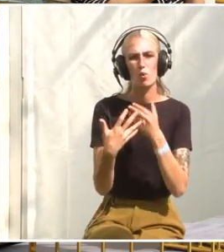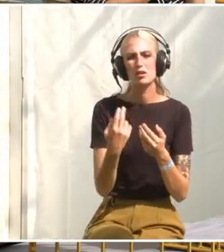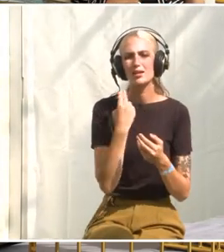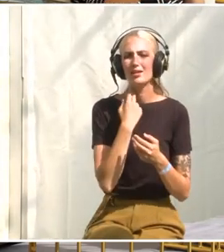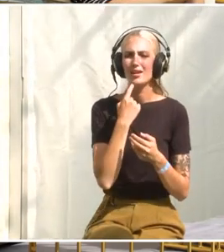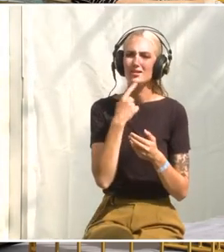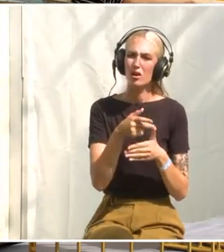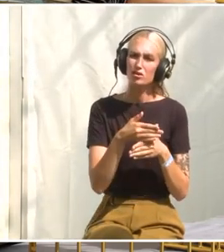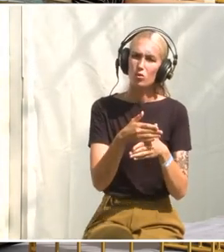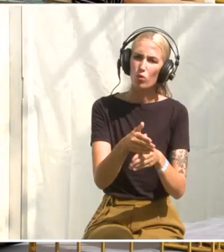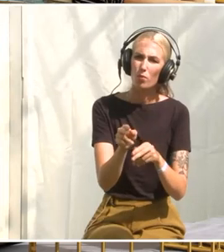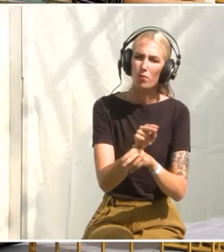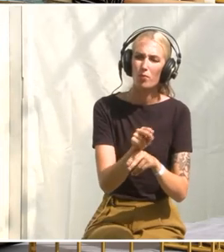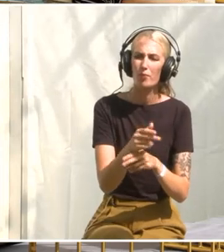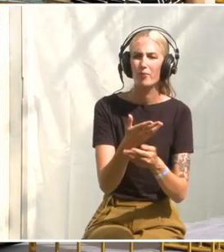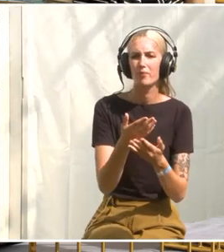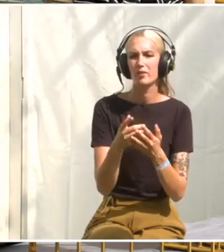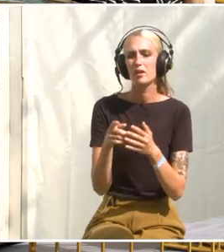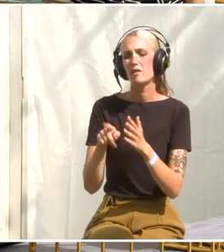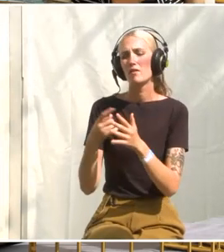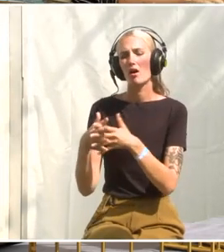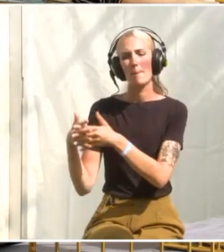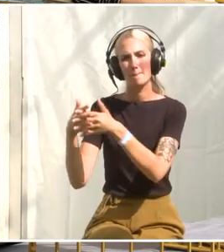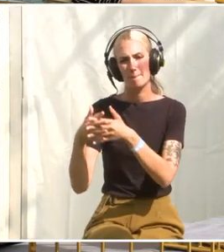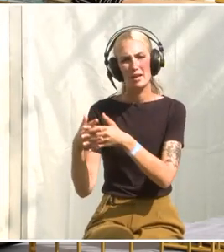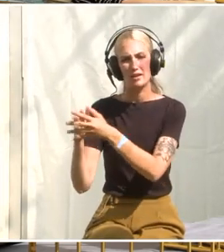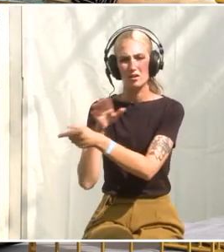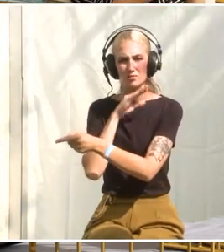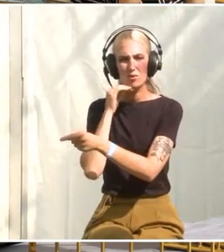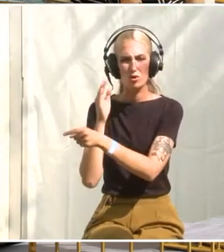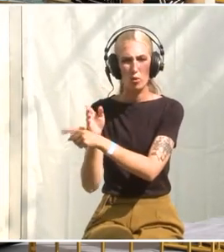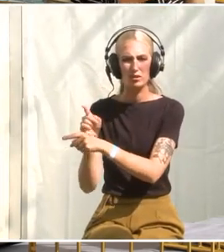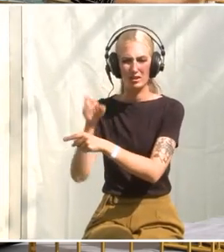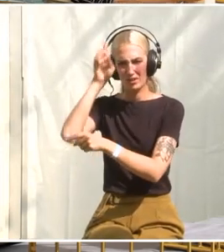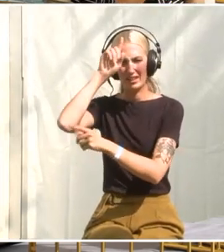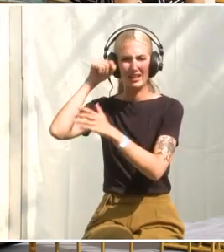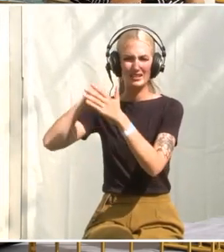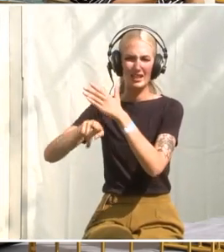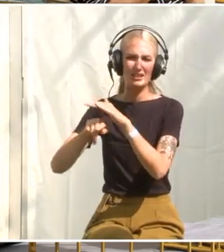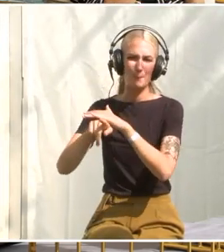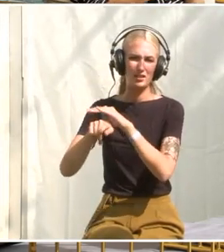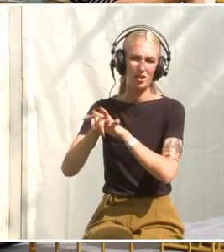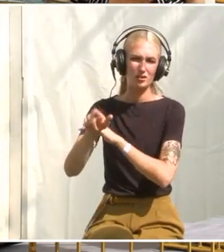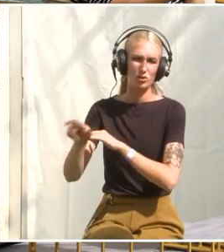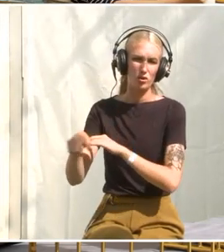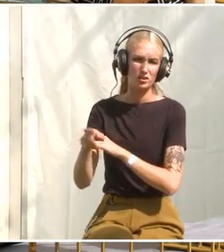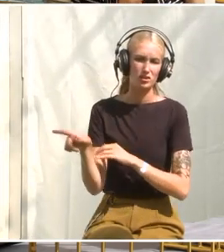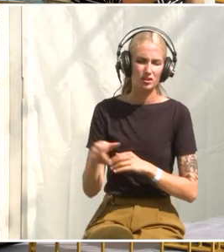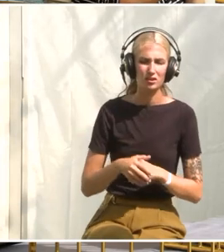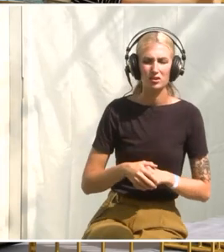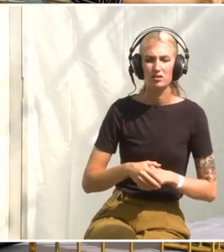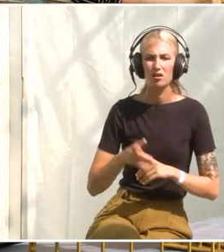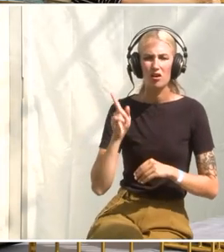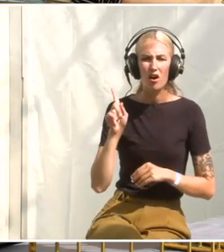attract them? A lot of examples also from US for internal migration, but these are then come with very clear